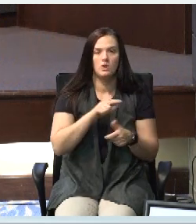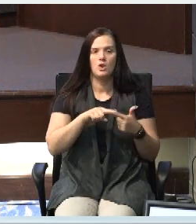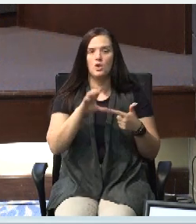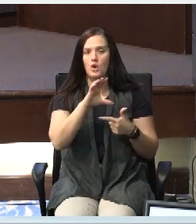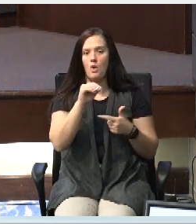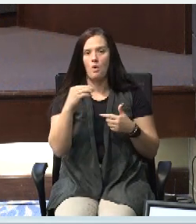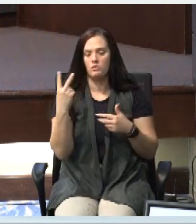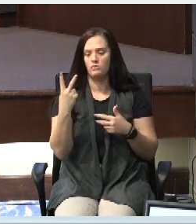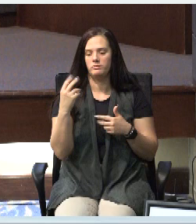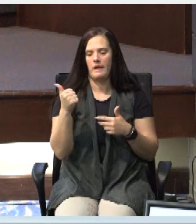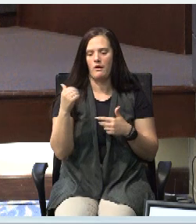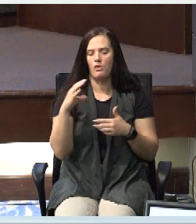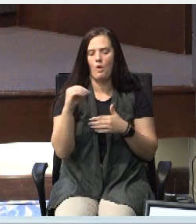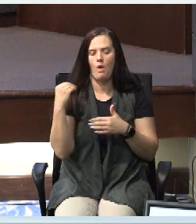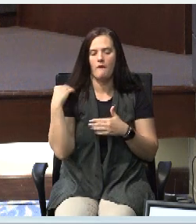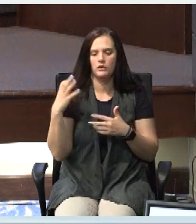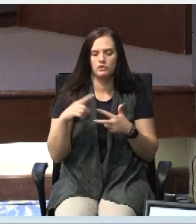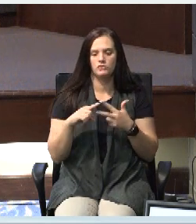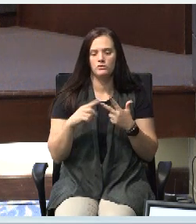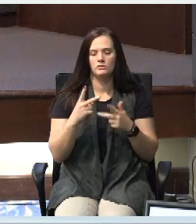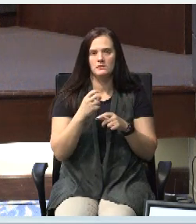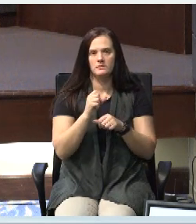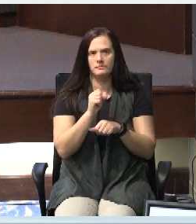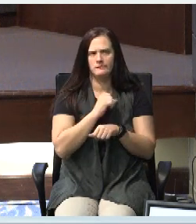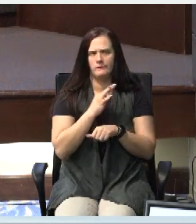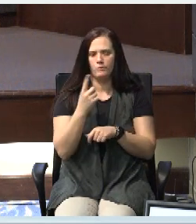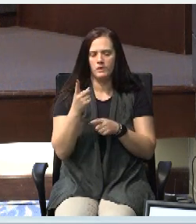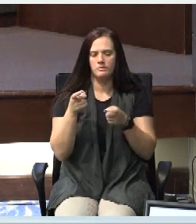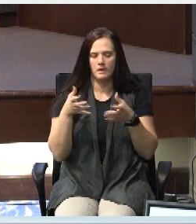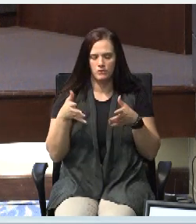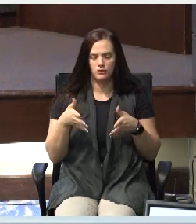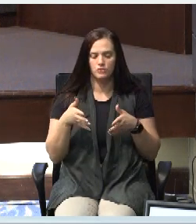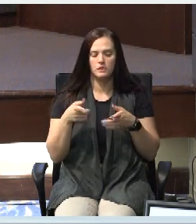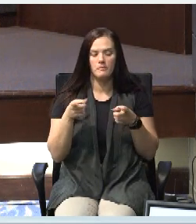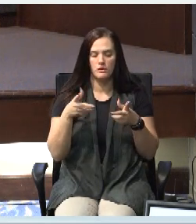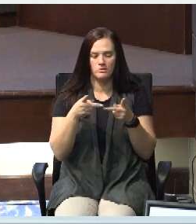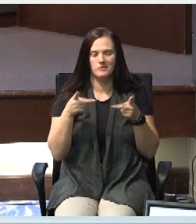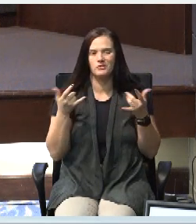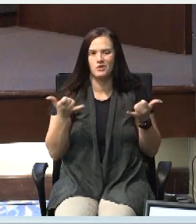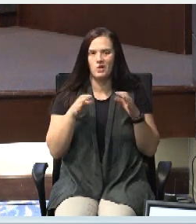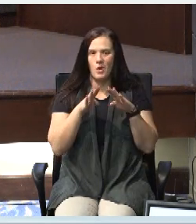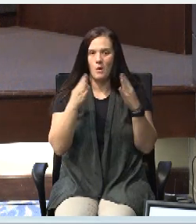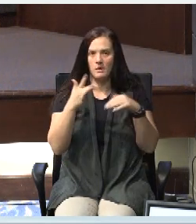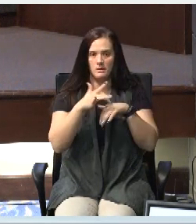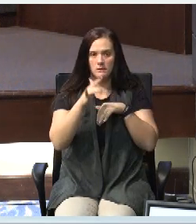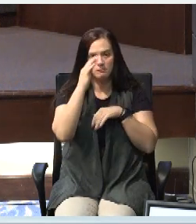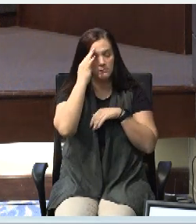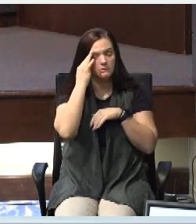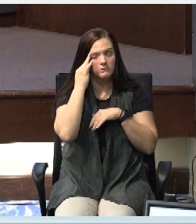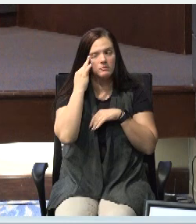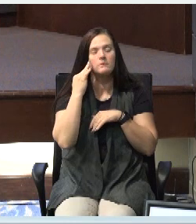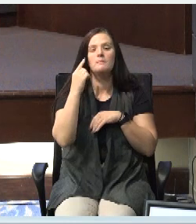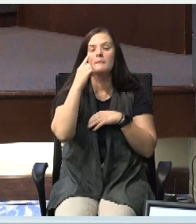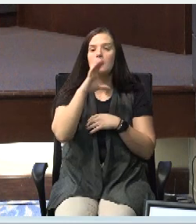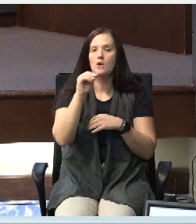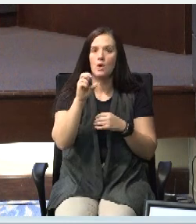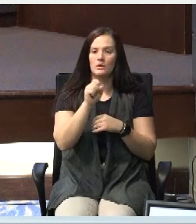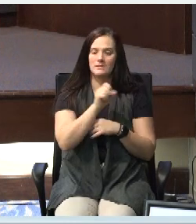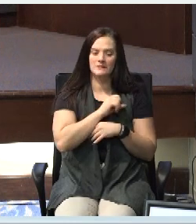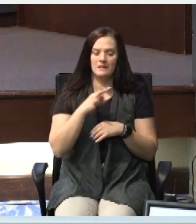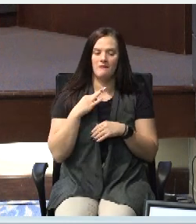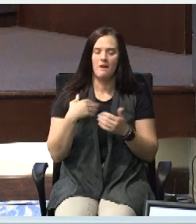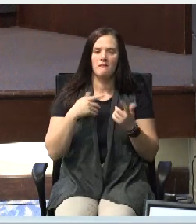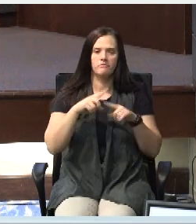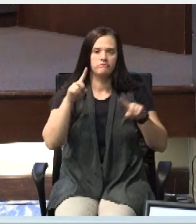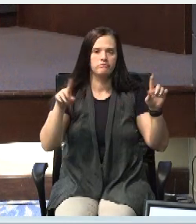2 support staff, 1 supervisor, and 1 manager. The manager position is currently open. The code staff have a wide range